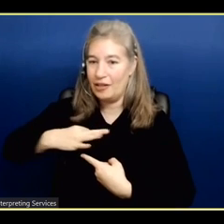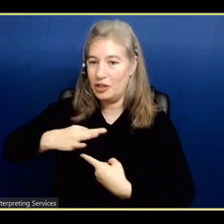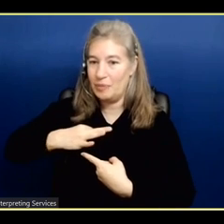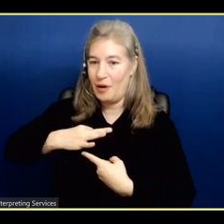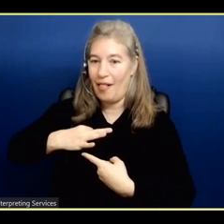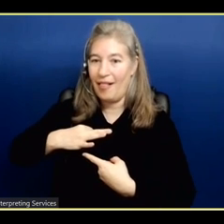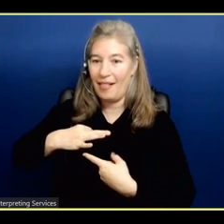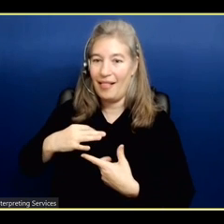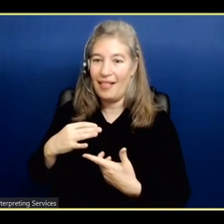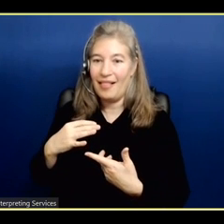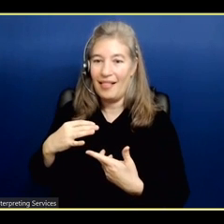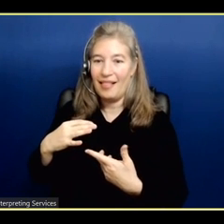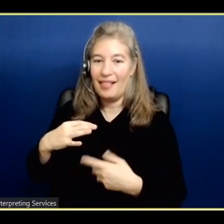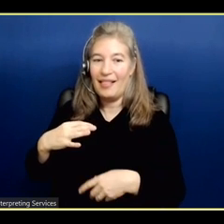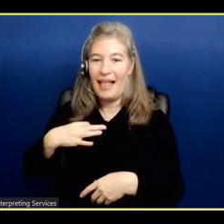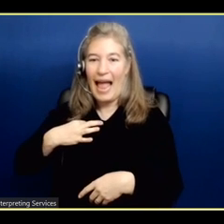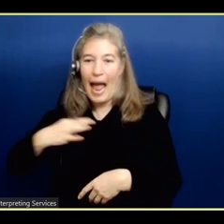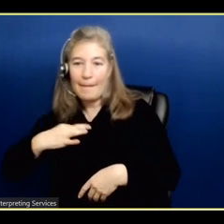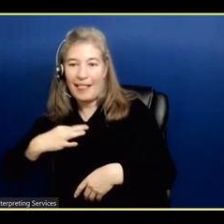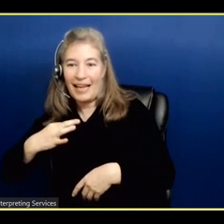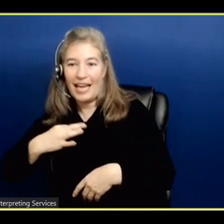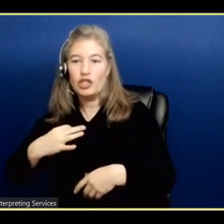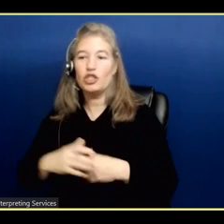coming in. We're able to